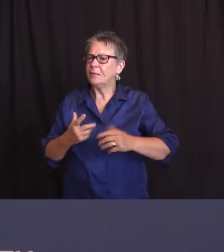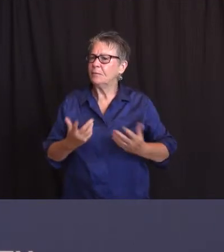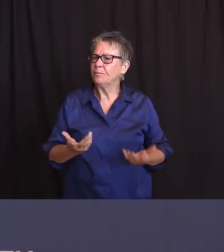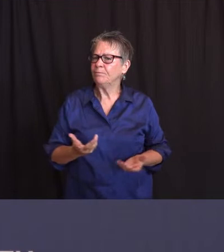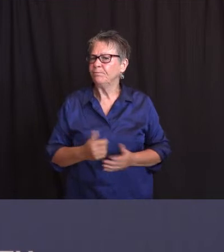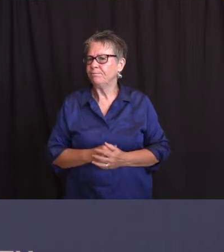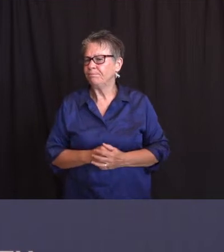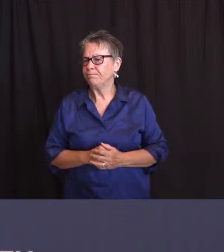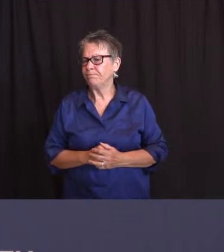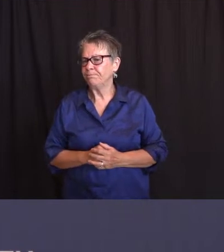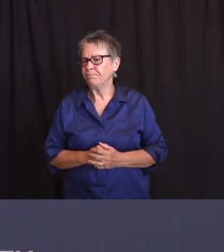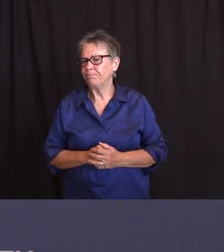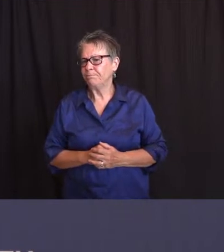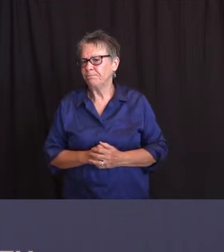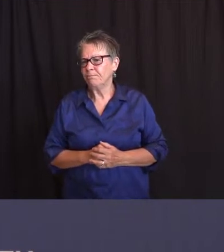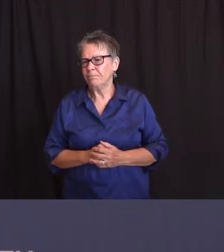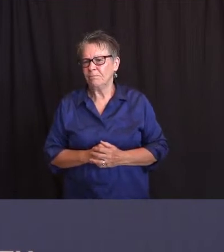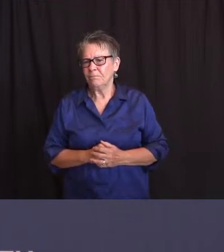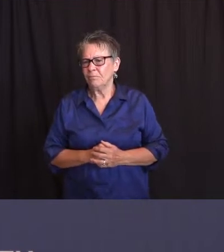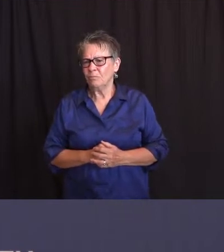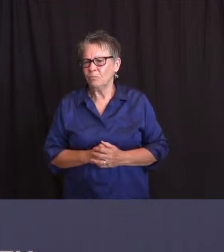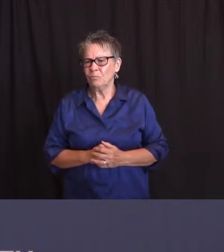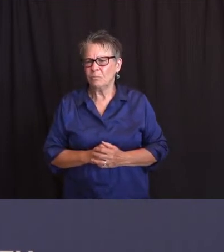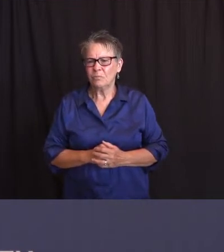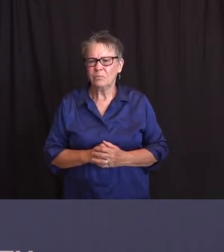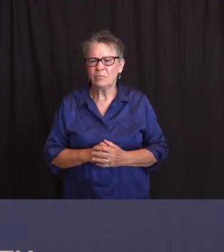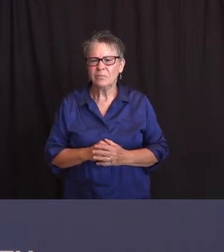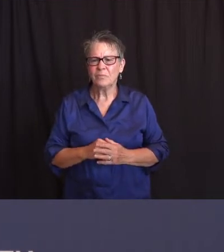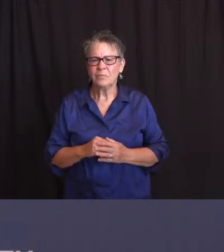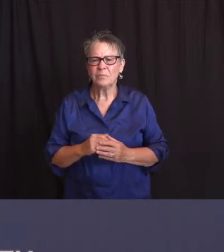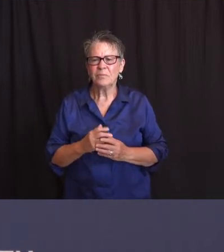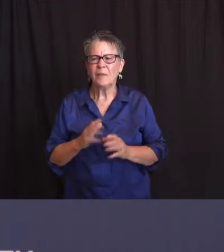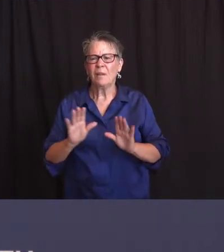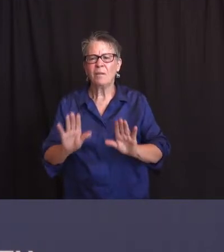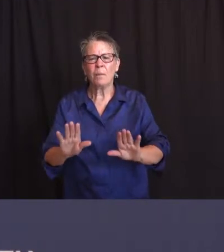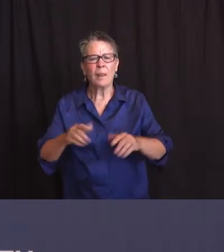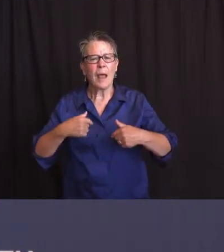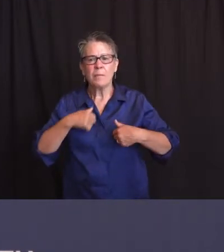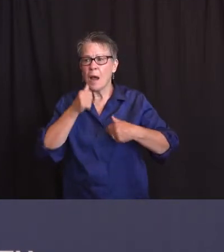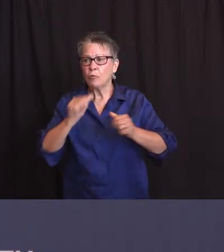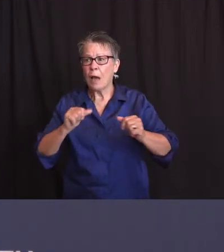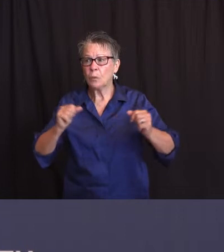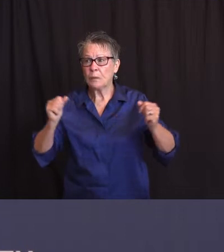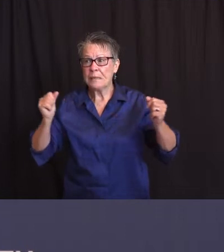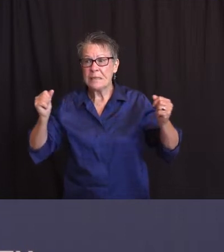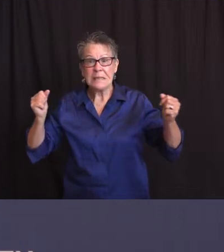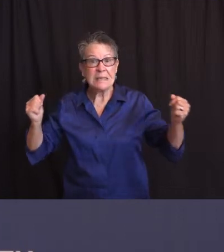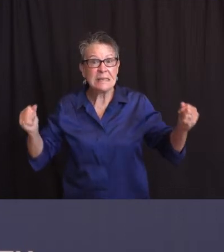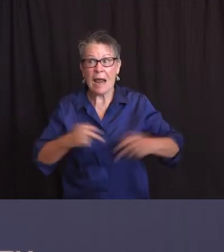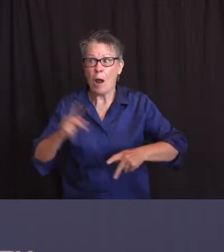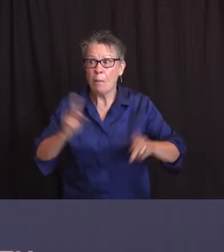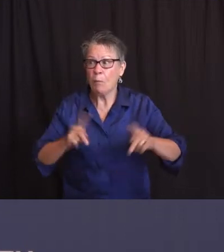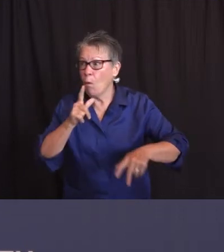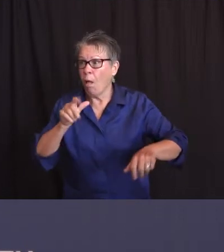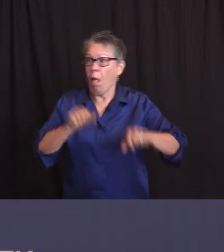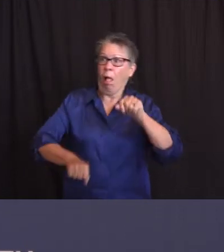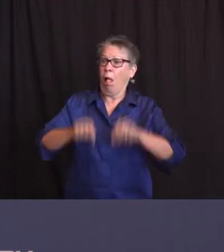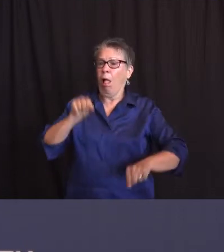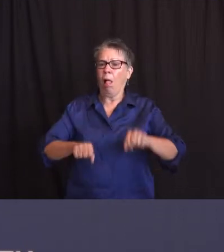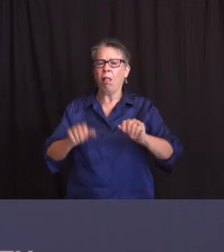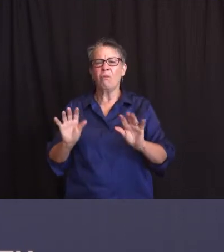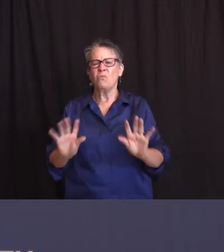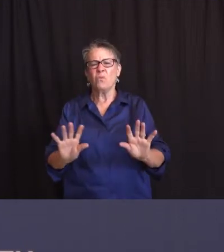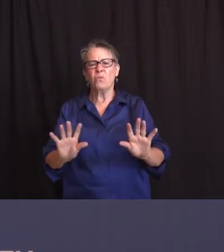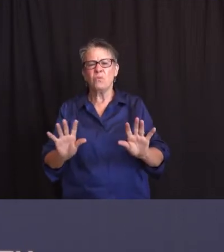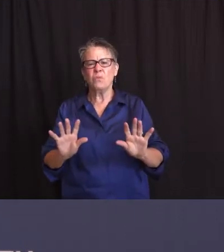It's not scare tactics. And I mean that. That's not. We're not trying to do that. We're trying to be very blunt, though,